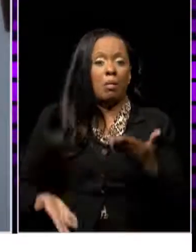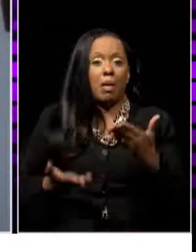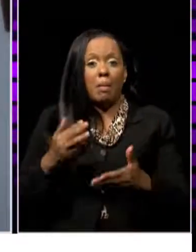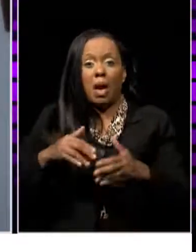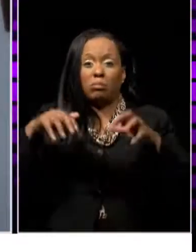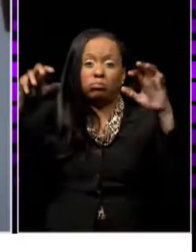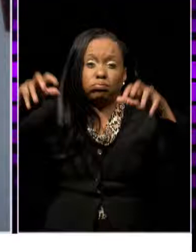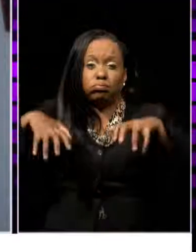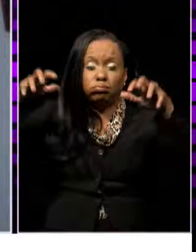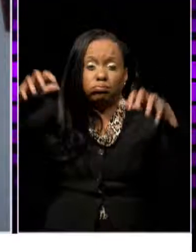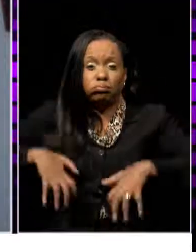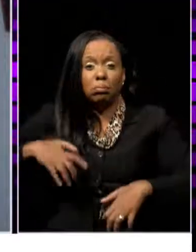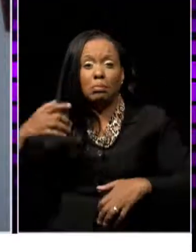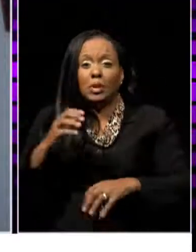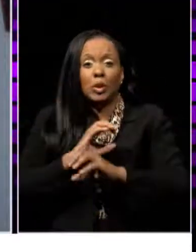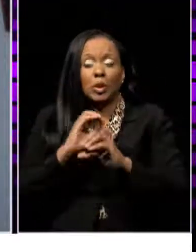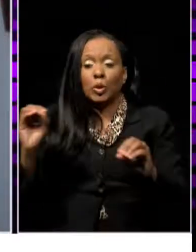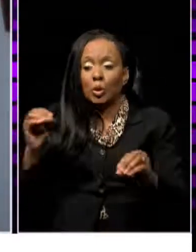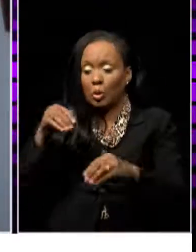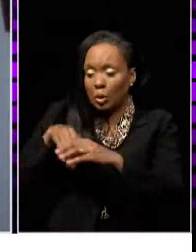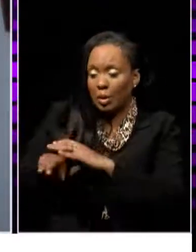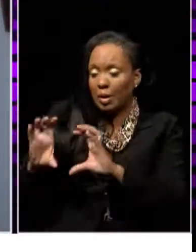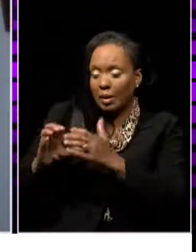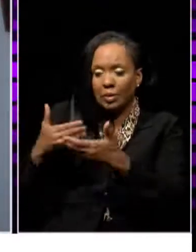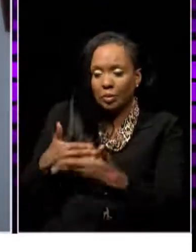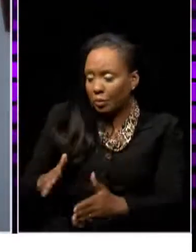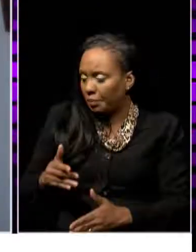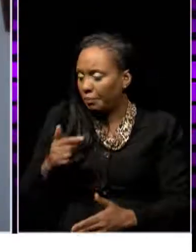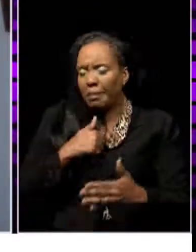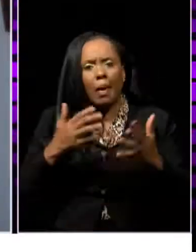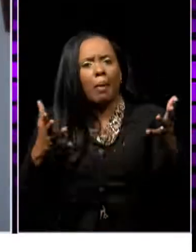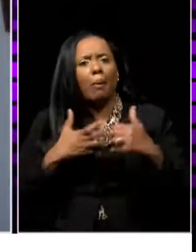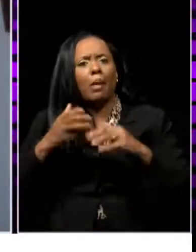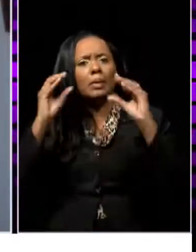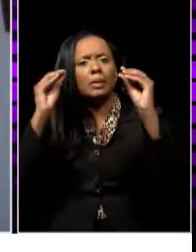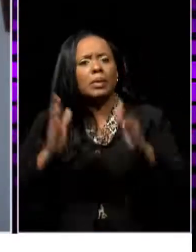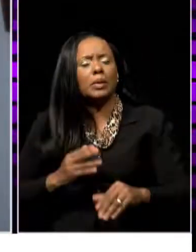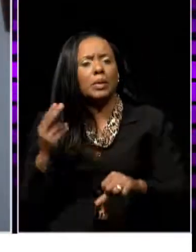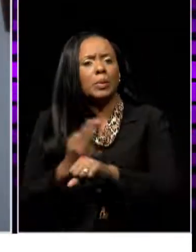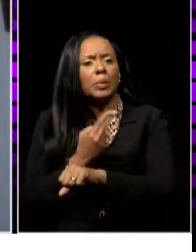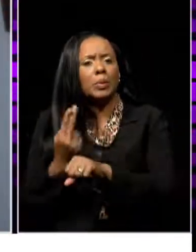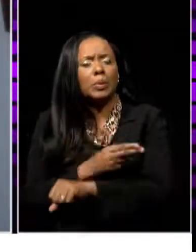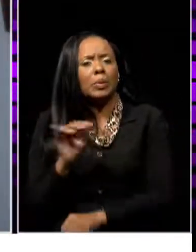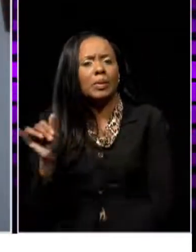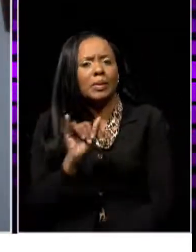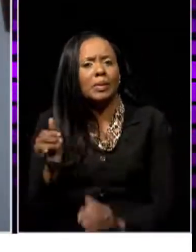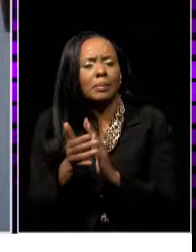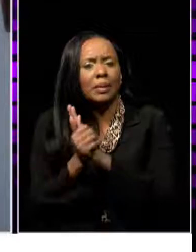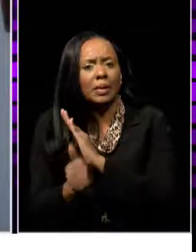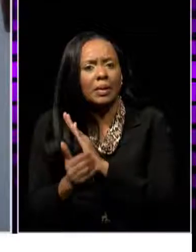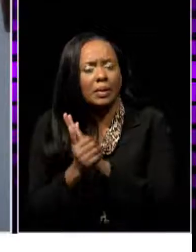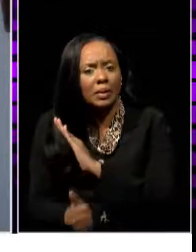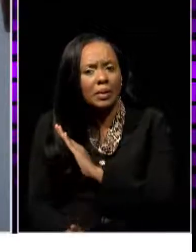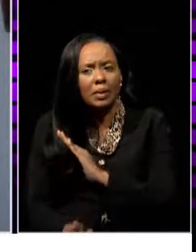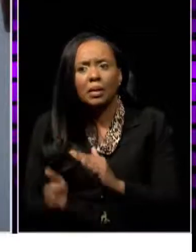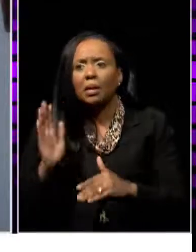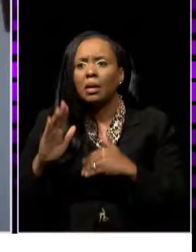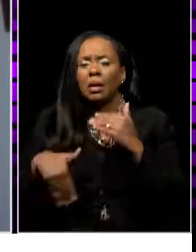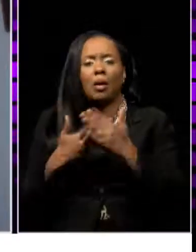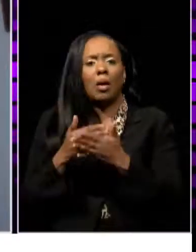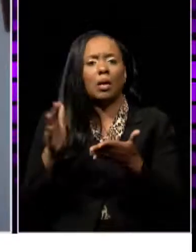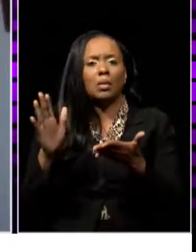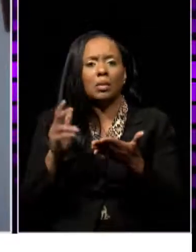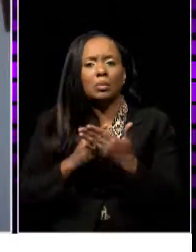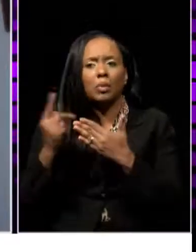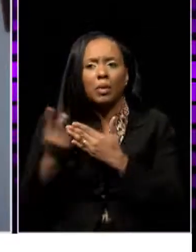flooding. But at the same time, I want teachers to use the same skills that we're getting now all the programs, the Padlet, all